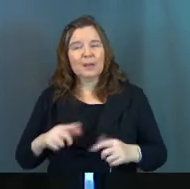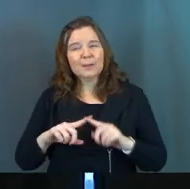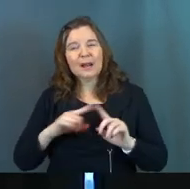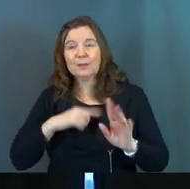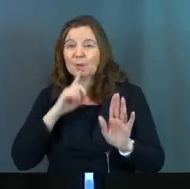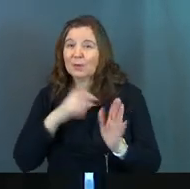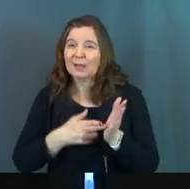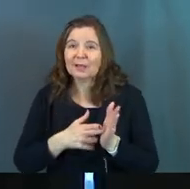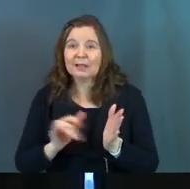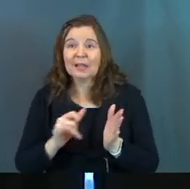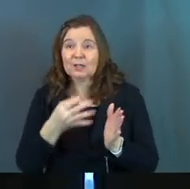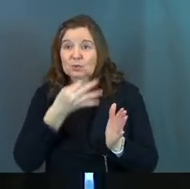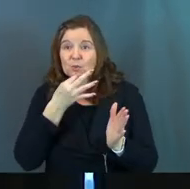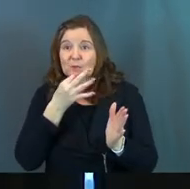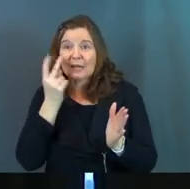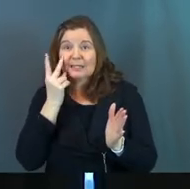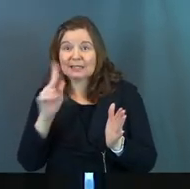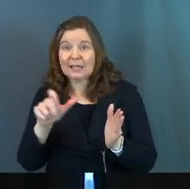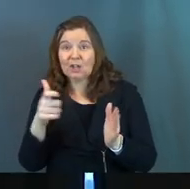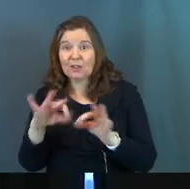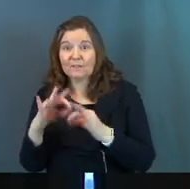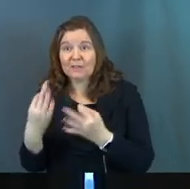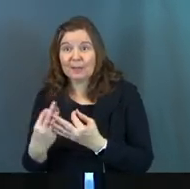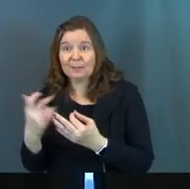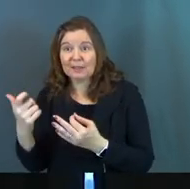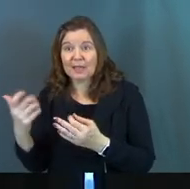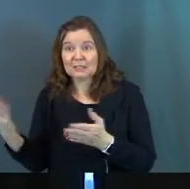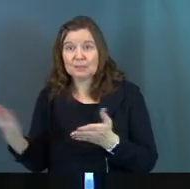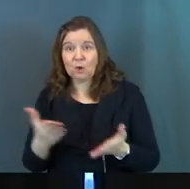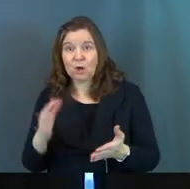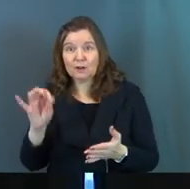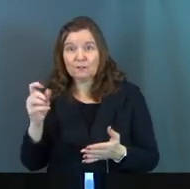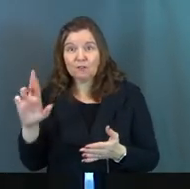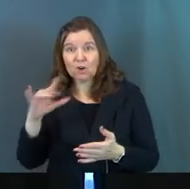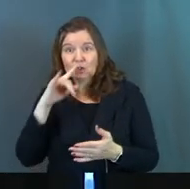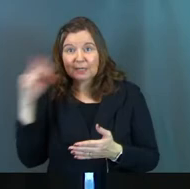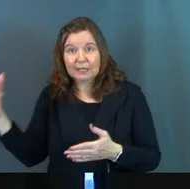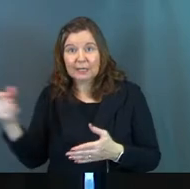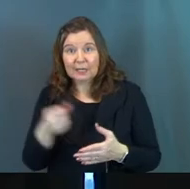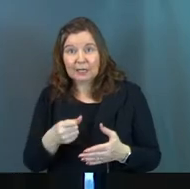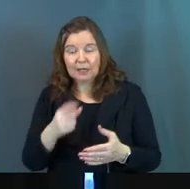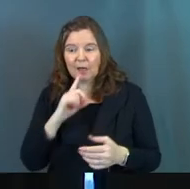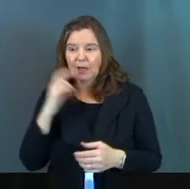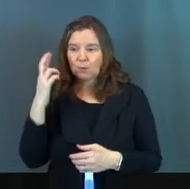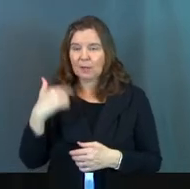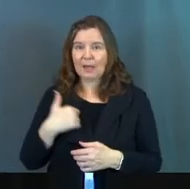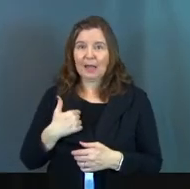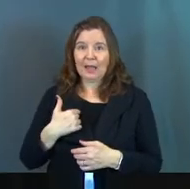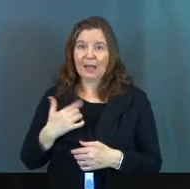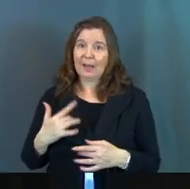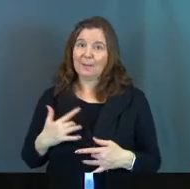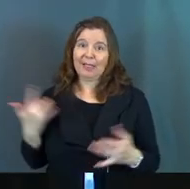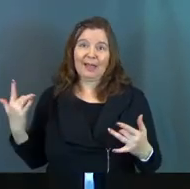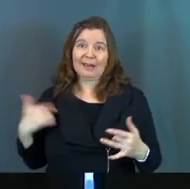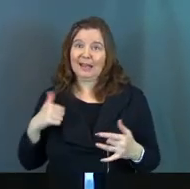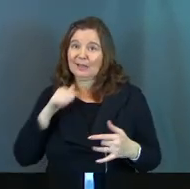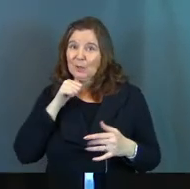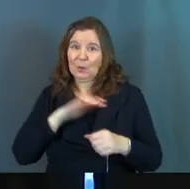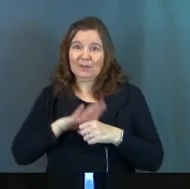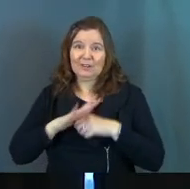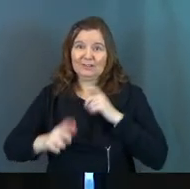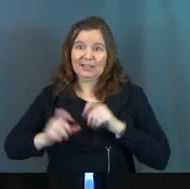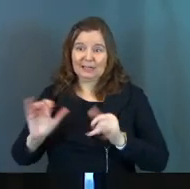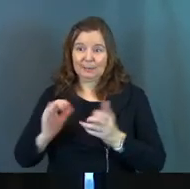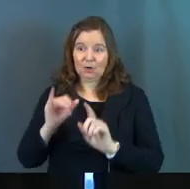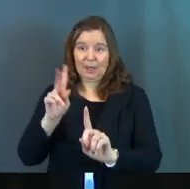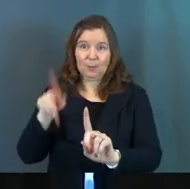But I'll be real with you. Like, as soon as I see another family that's brought a foster kid into their home, I realize I'm a lightweight on generosity compared